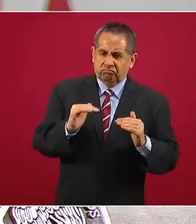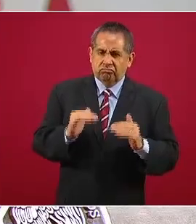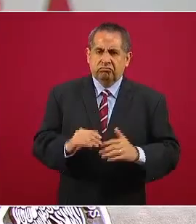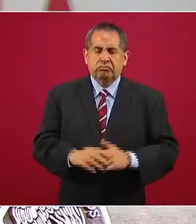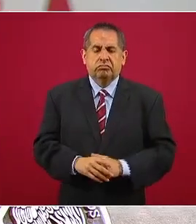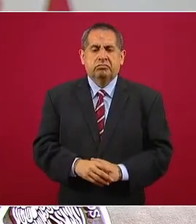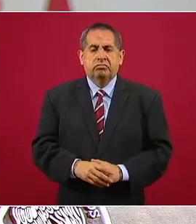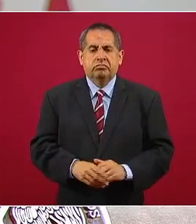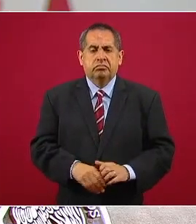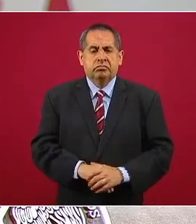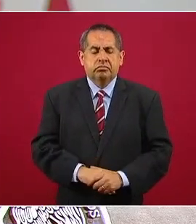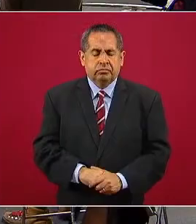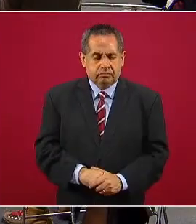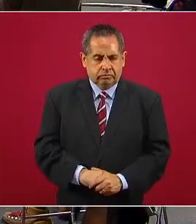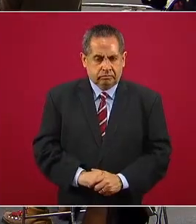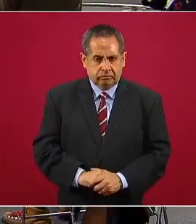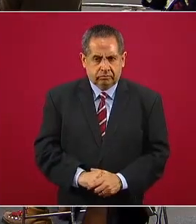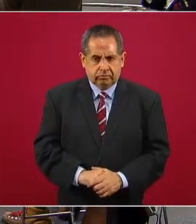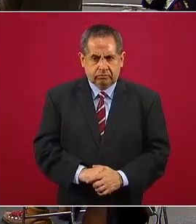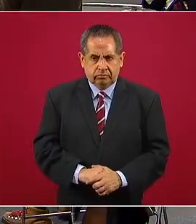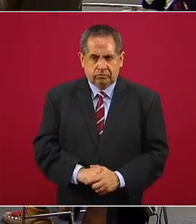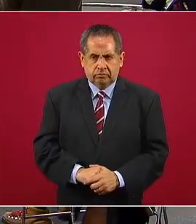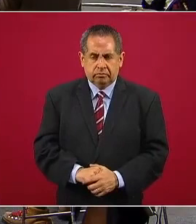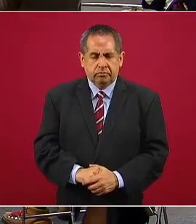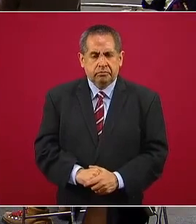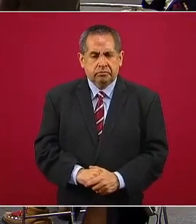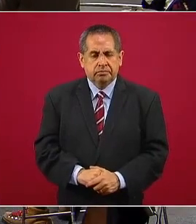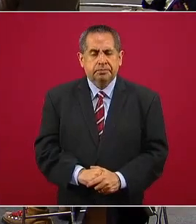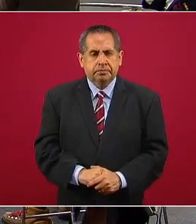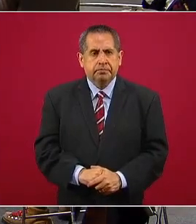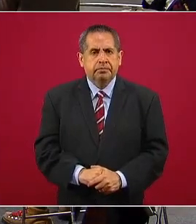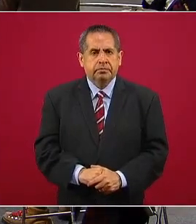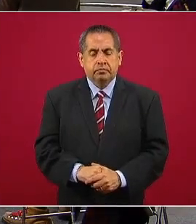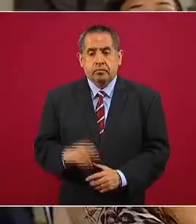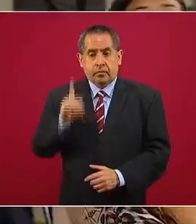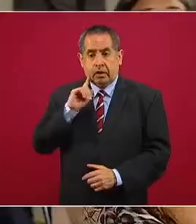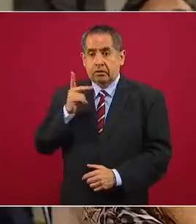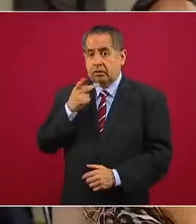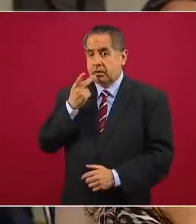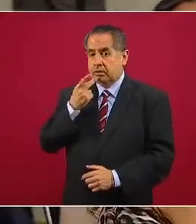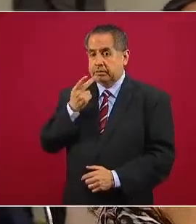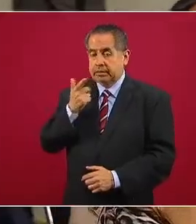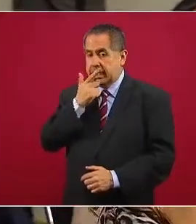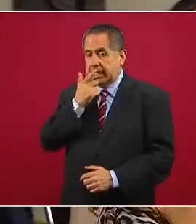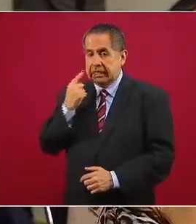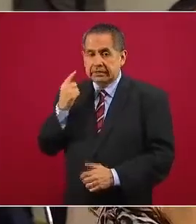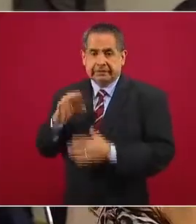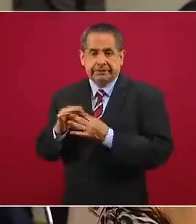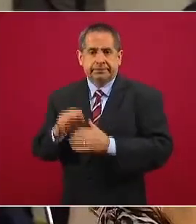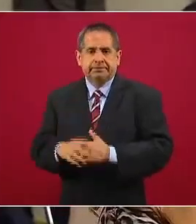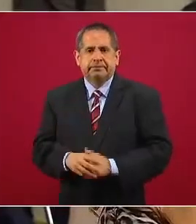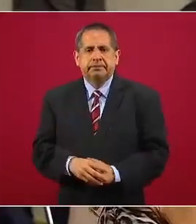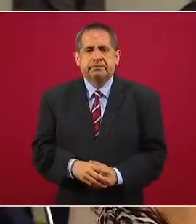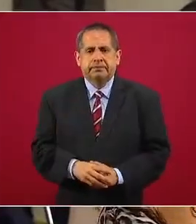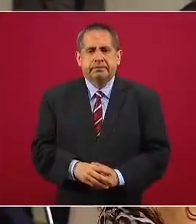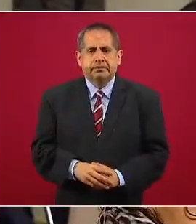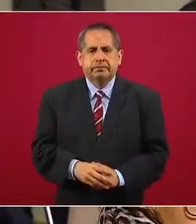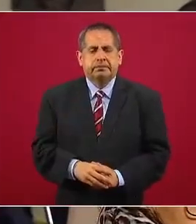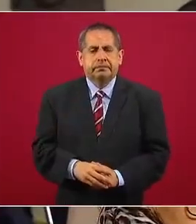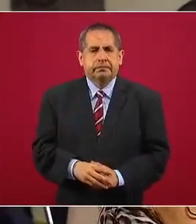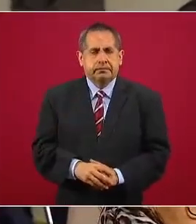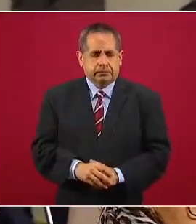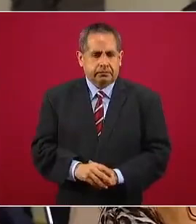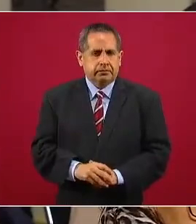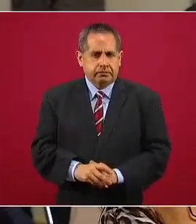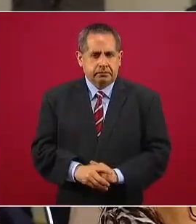I mean, just a few days ago in Nicolás Romero in Mexico State, 5 women and girls were shot and killed. You might not have heard about it, there hasn't even been much press